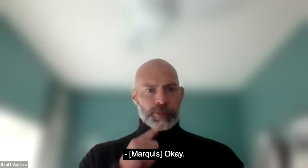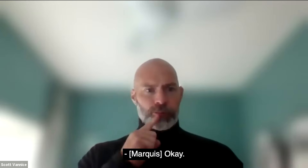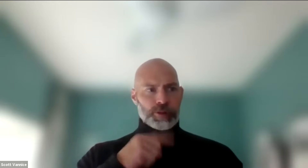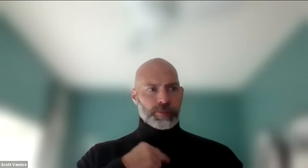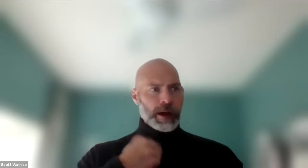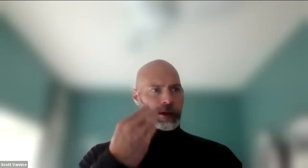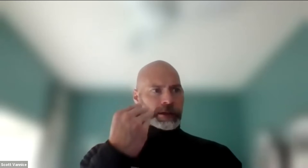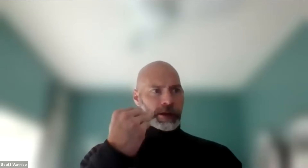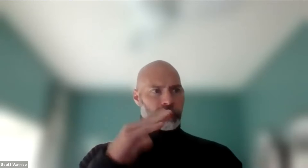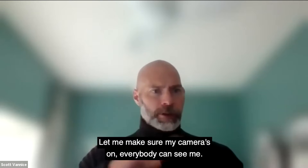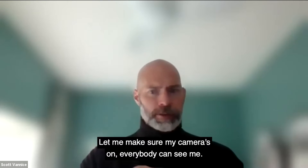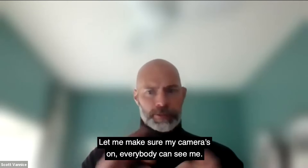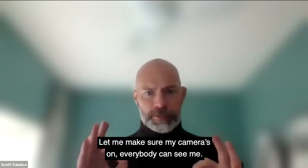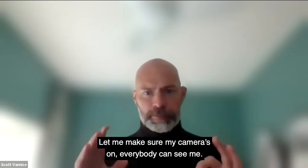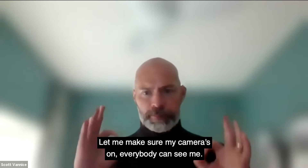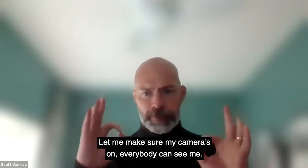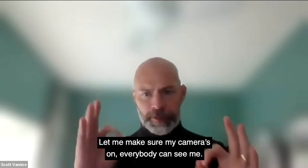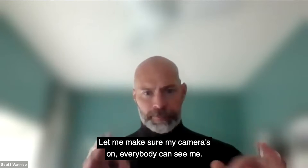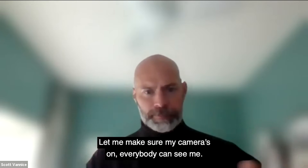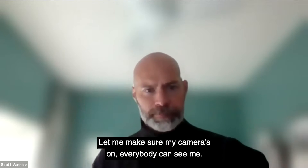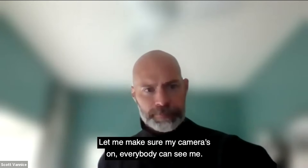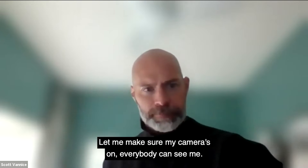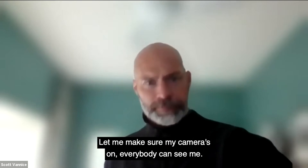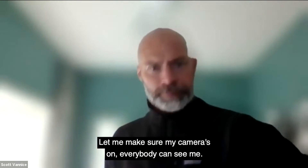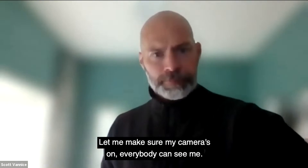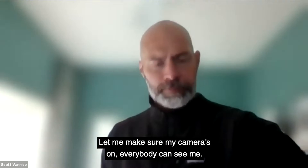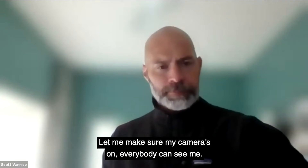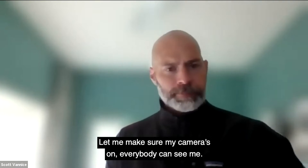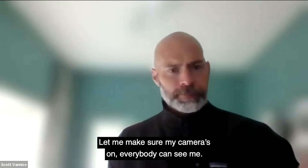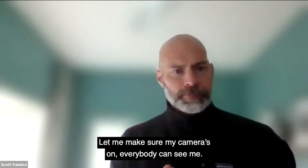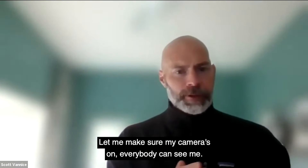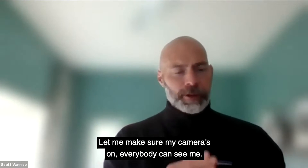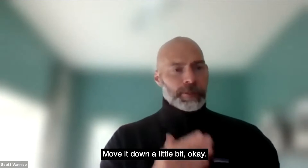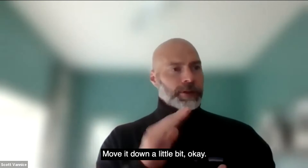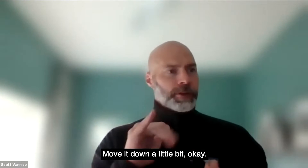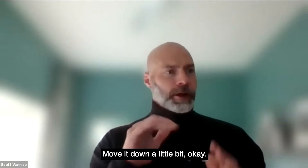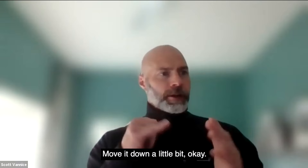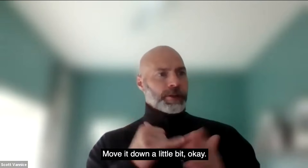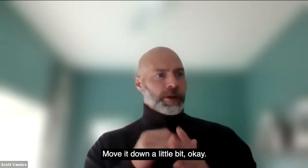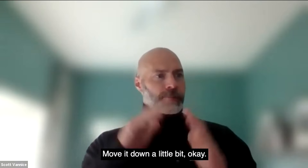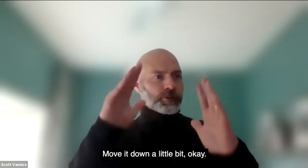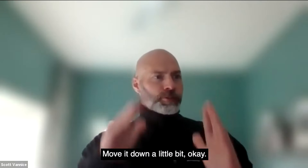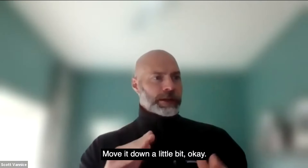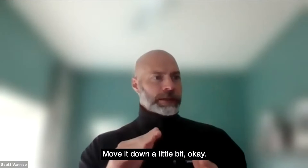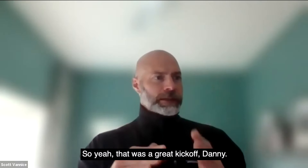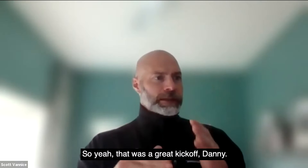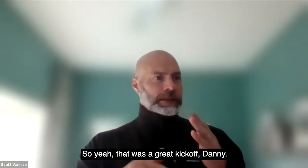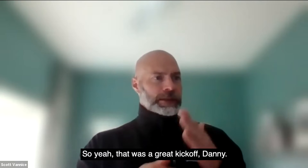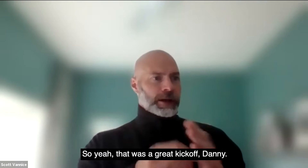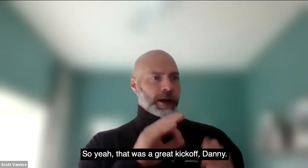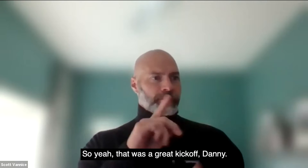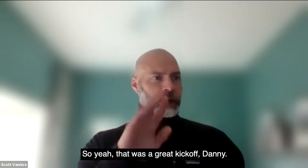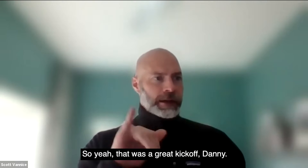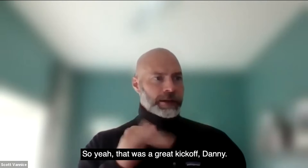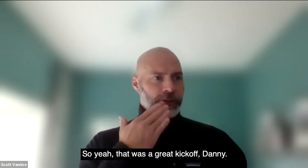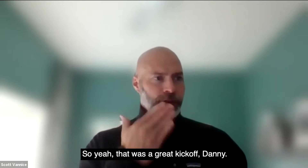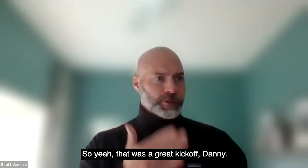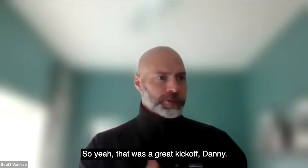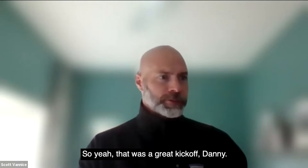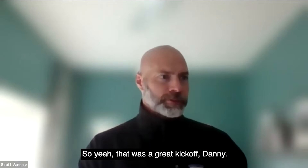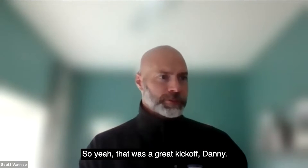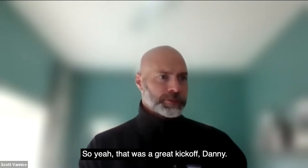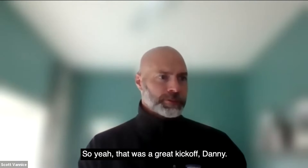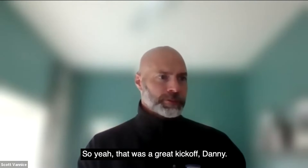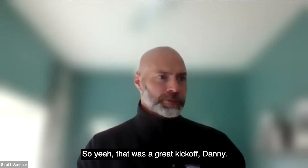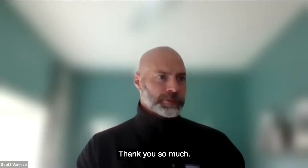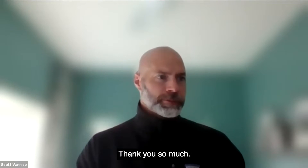Okay. Make sure my camera's on, everybody can see me. Let me move it down a little bit. Okay, so Yeah, that was a